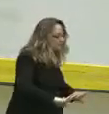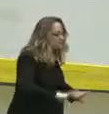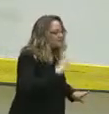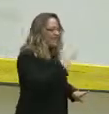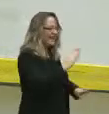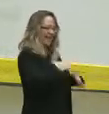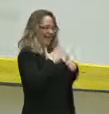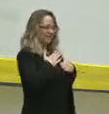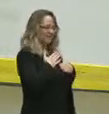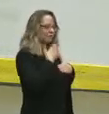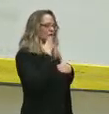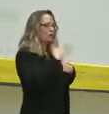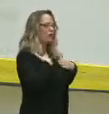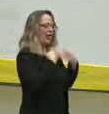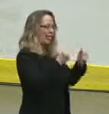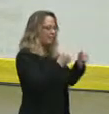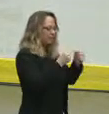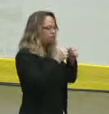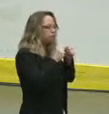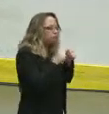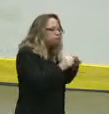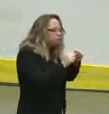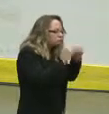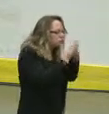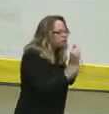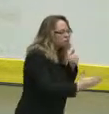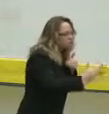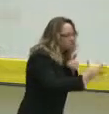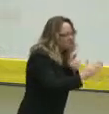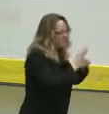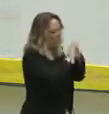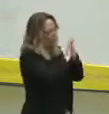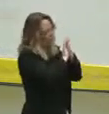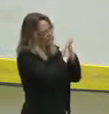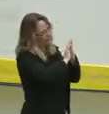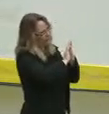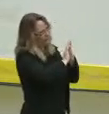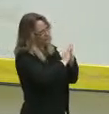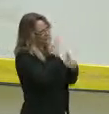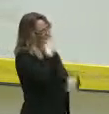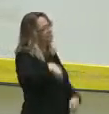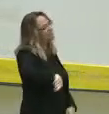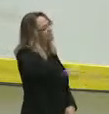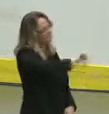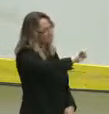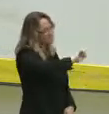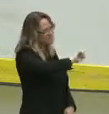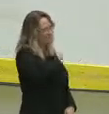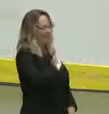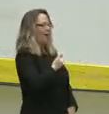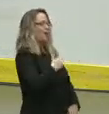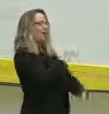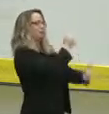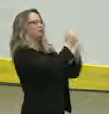health be with you always. Congratulations and best wishes to all of you, our